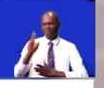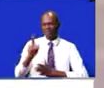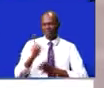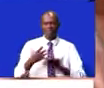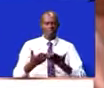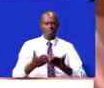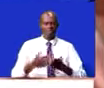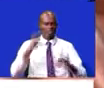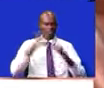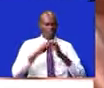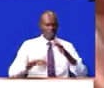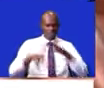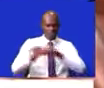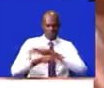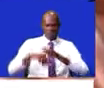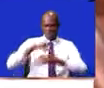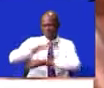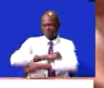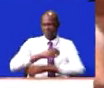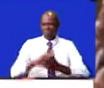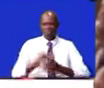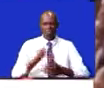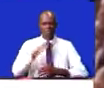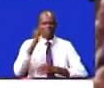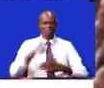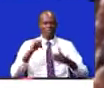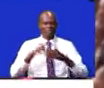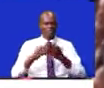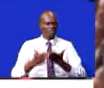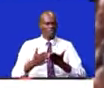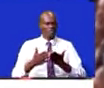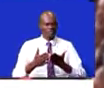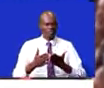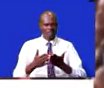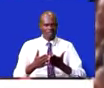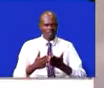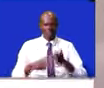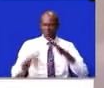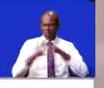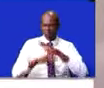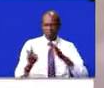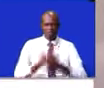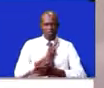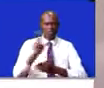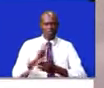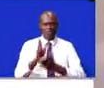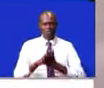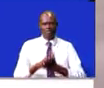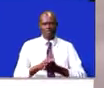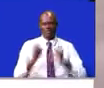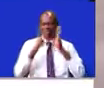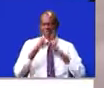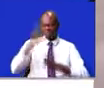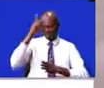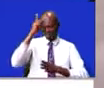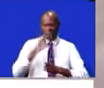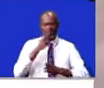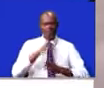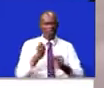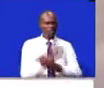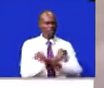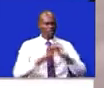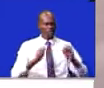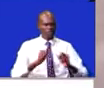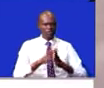katika existing primary schools, siko katika kule primary schools wanatumia staff. If our parents cannot be able